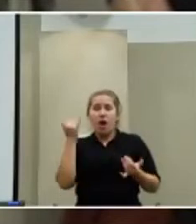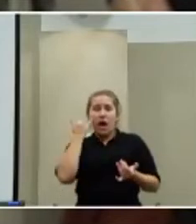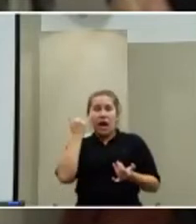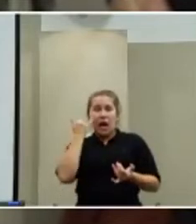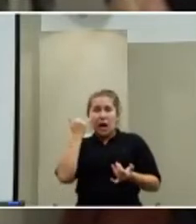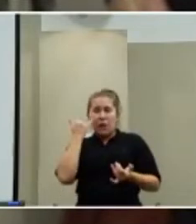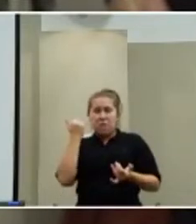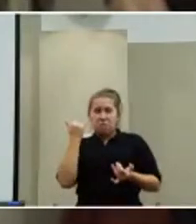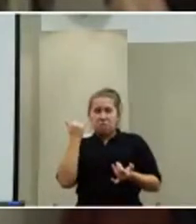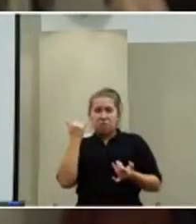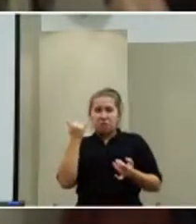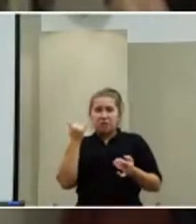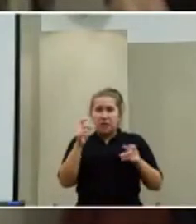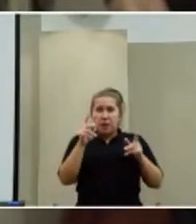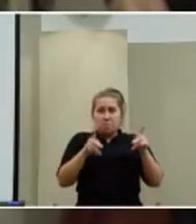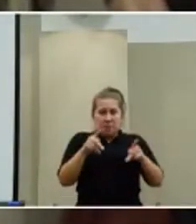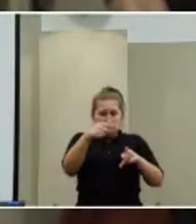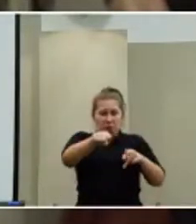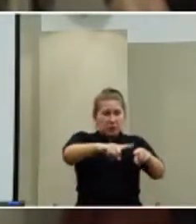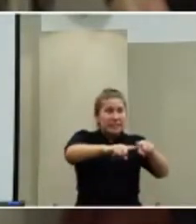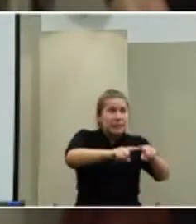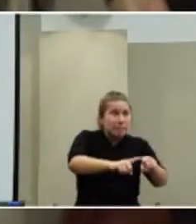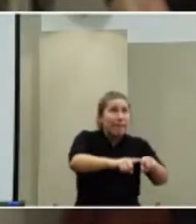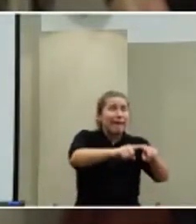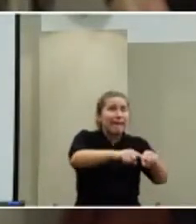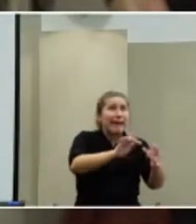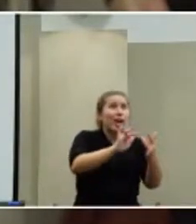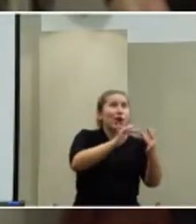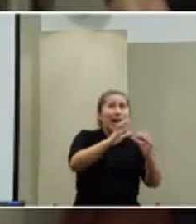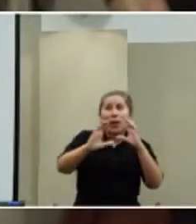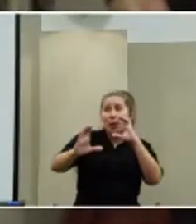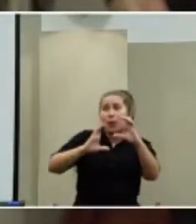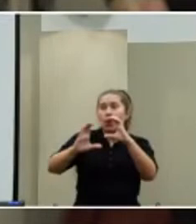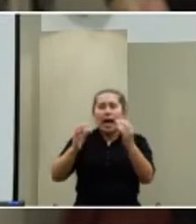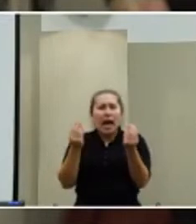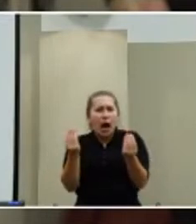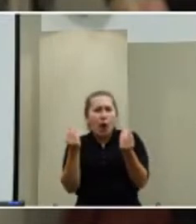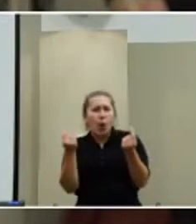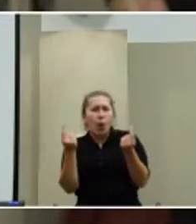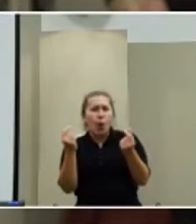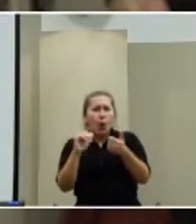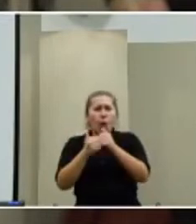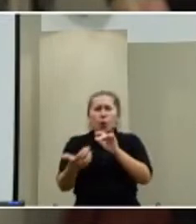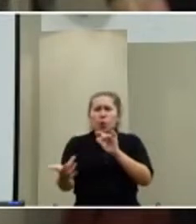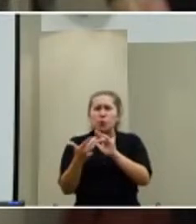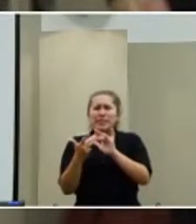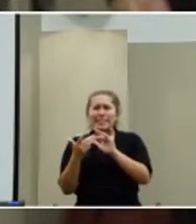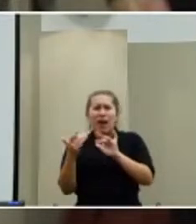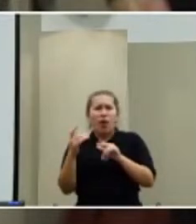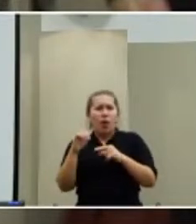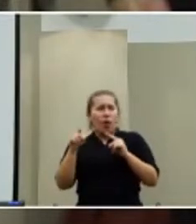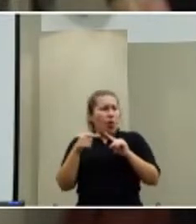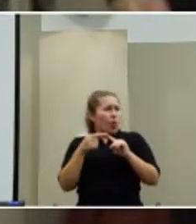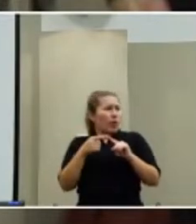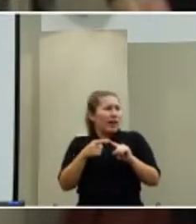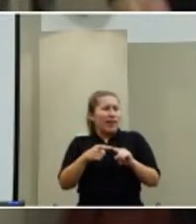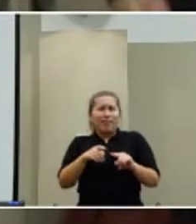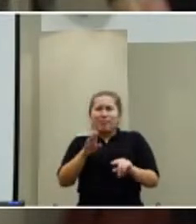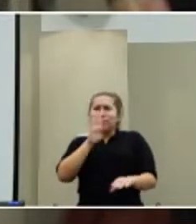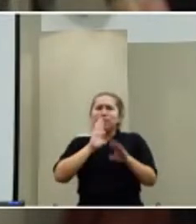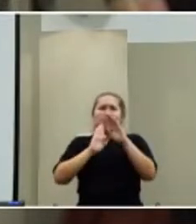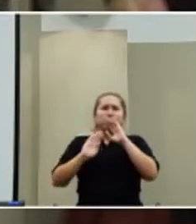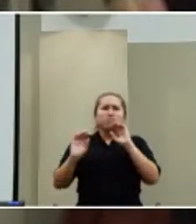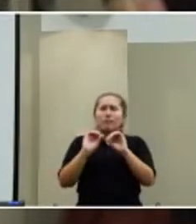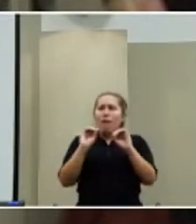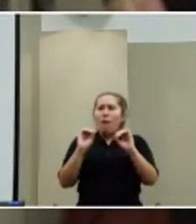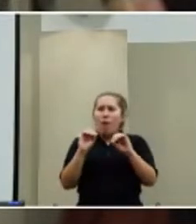brochures we print are in large print, how do we reach out to them? Well, not only are disabled people facing